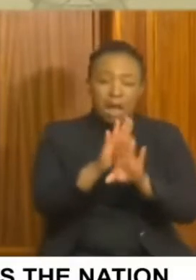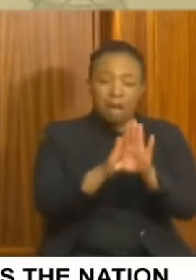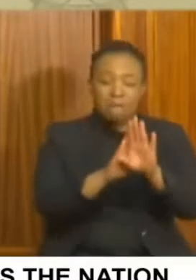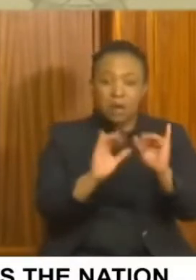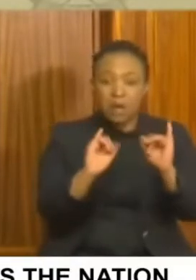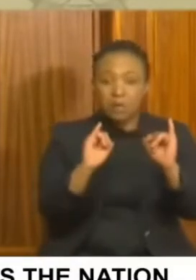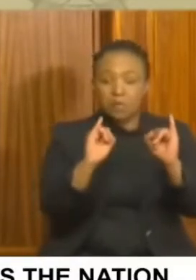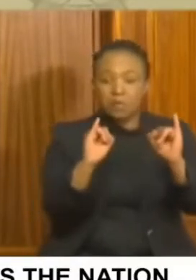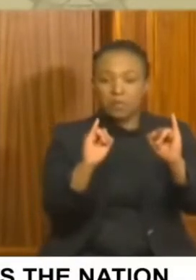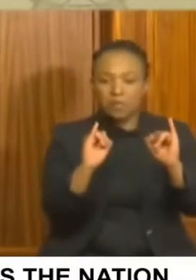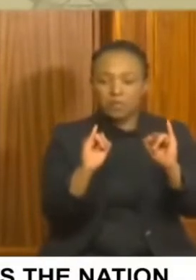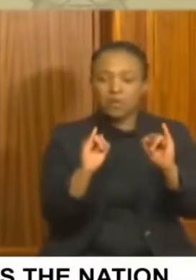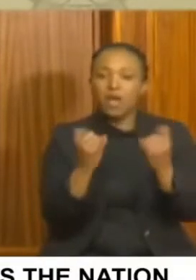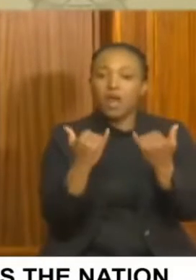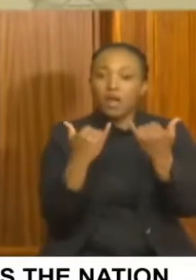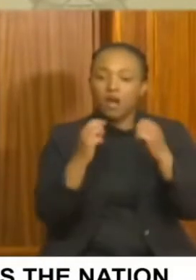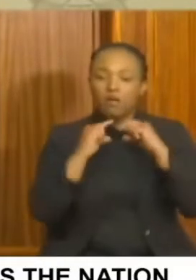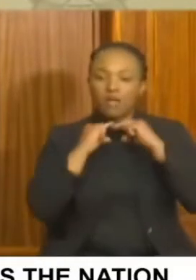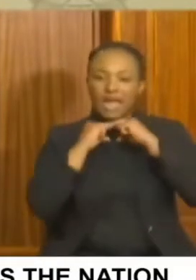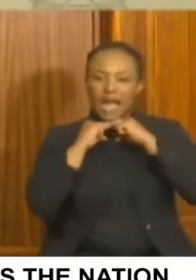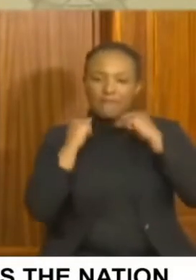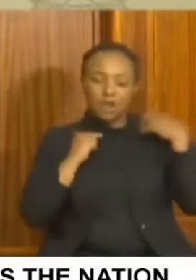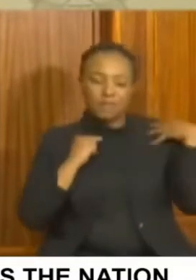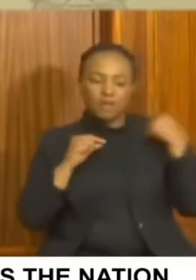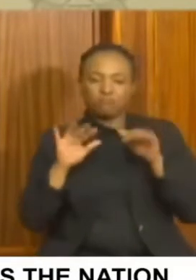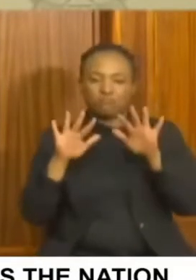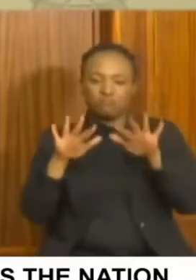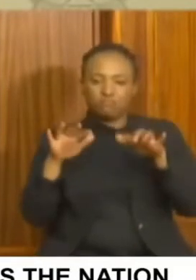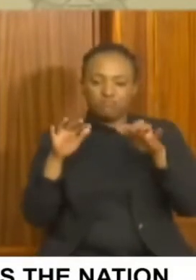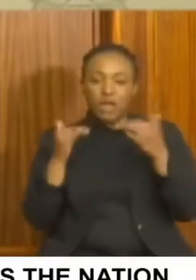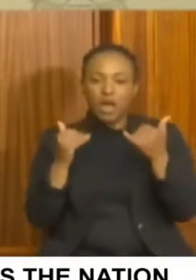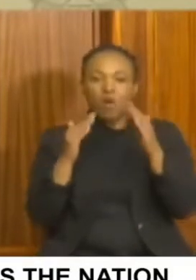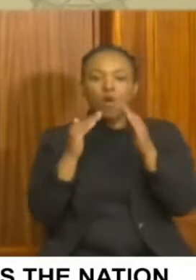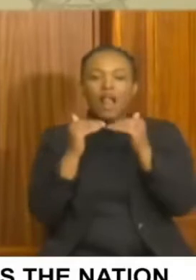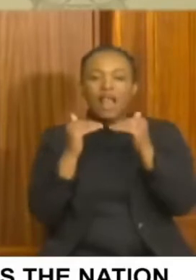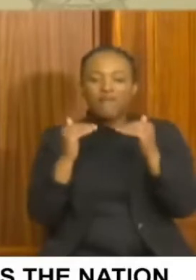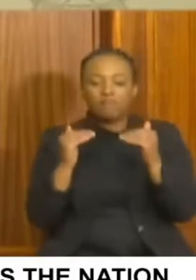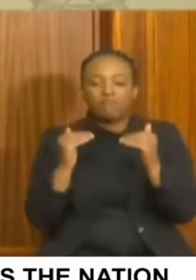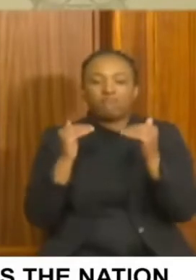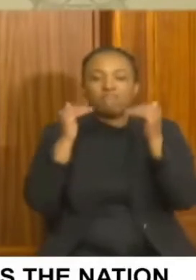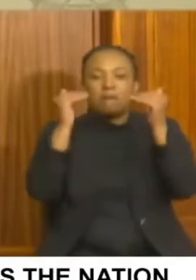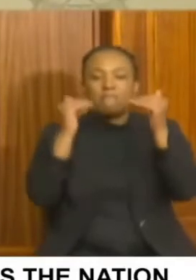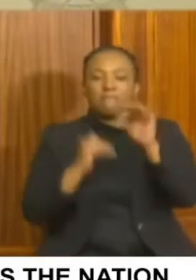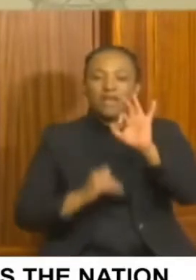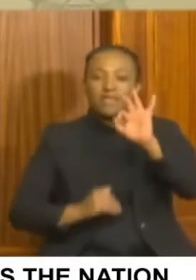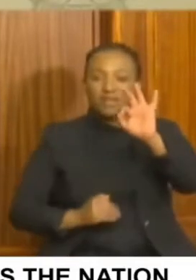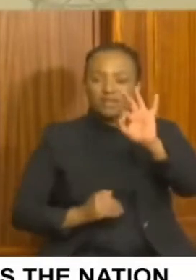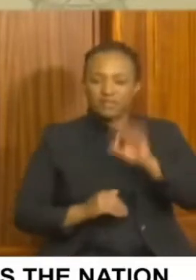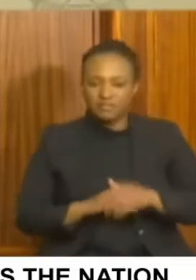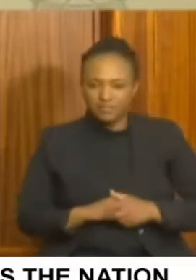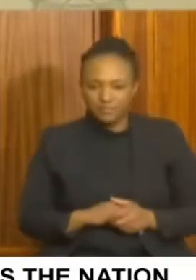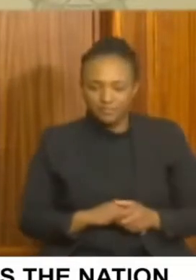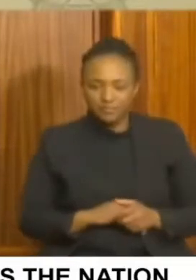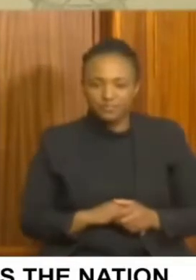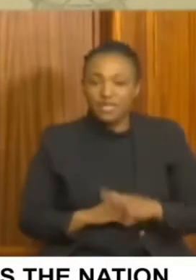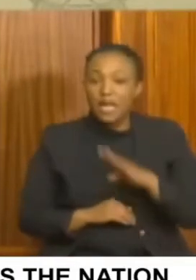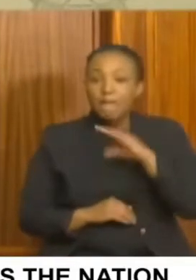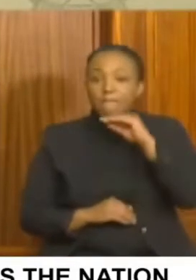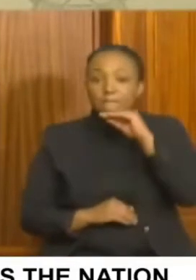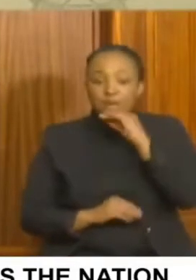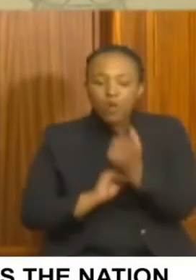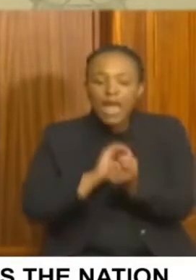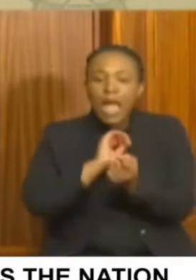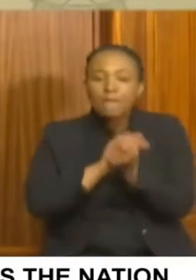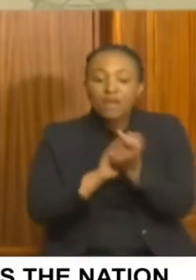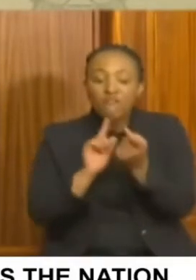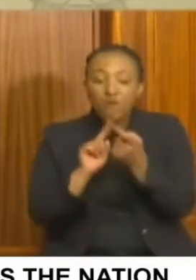has therefore decided to move Sammy to alert level 3. No! This will take effect later